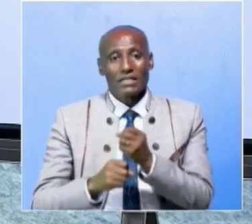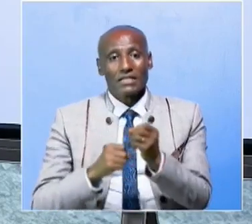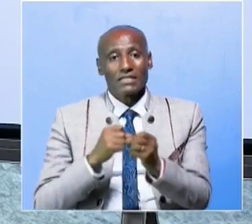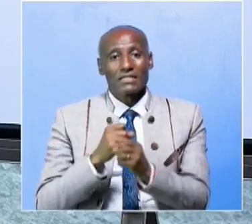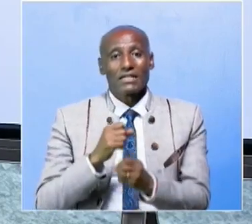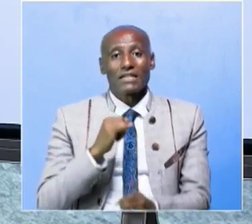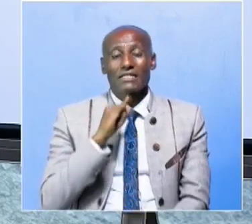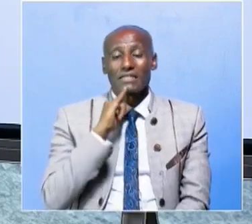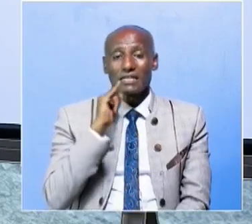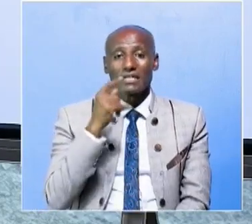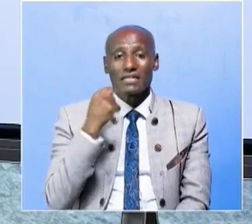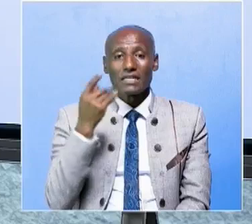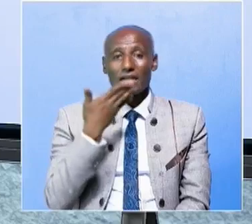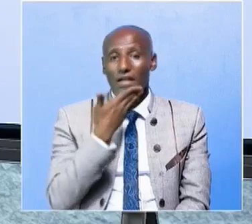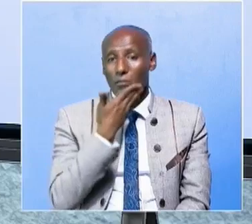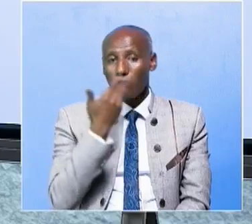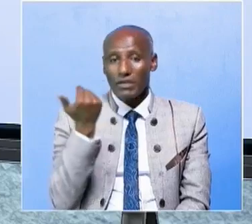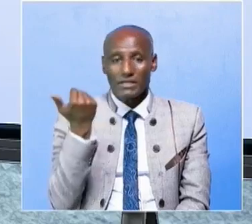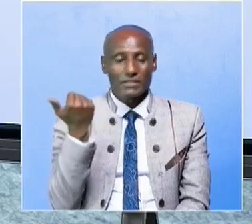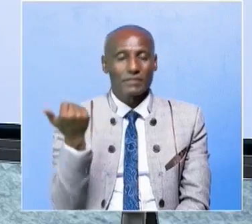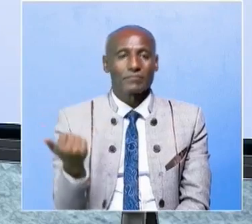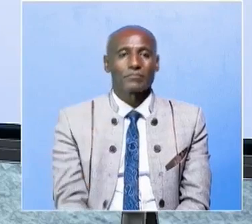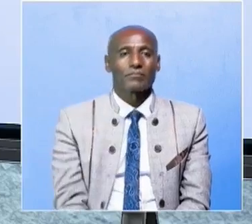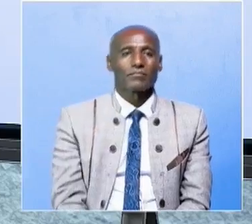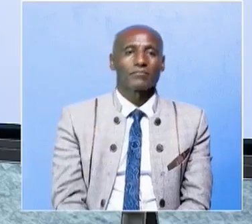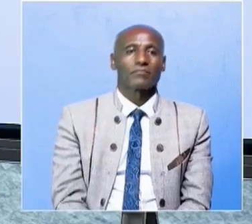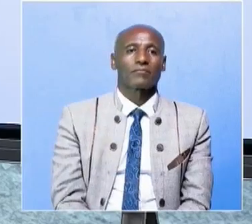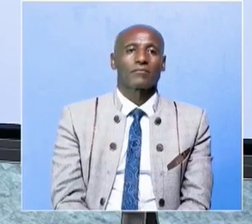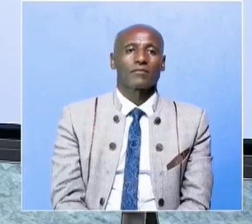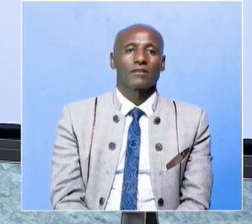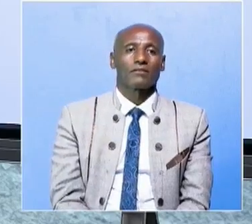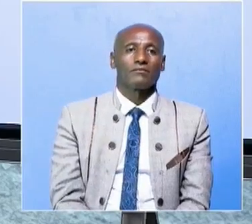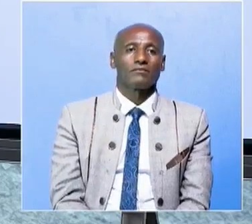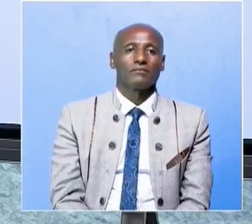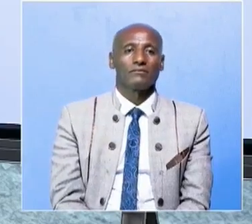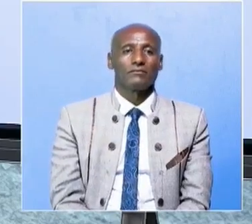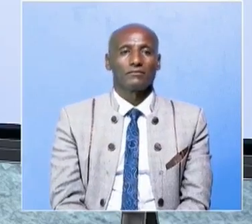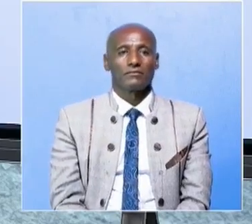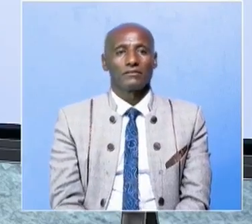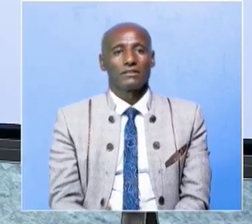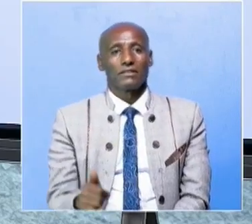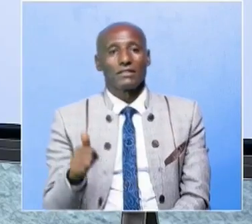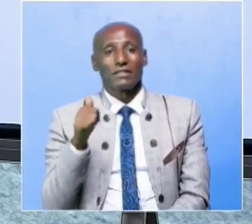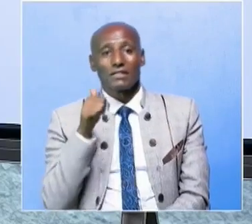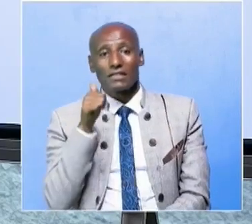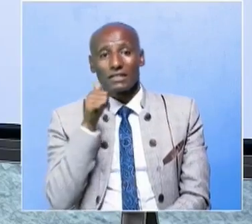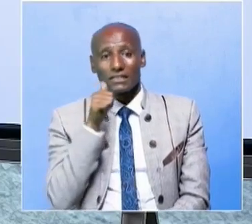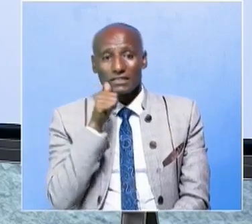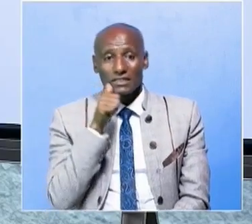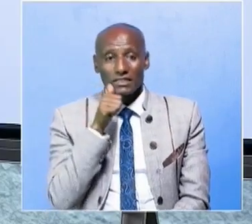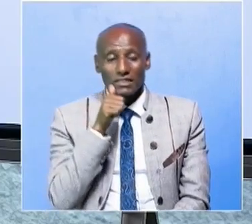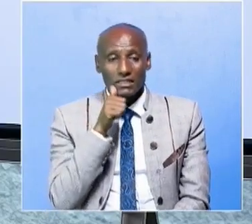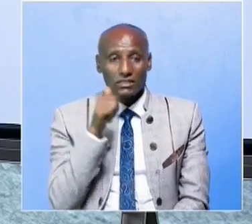her more to understand the world around her. Aster also has an opinion.